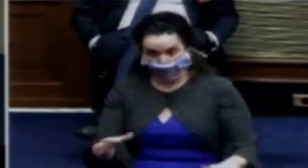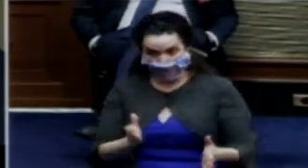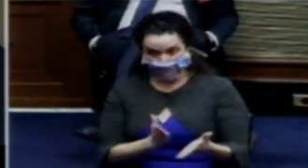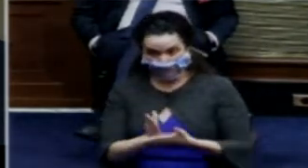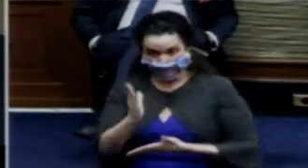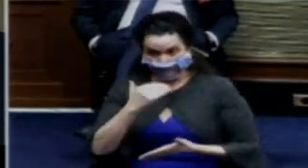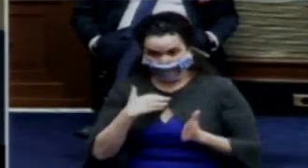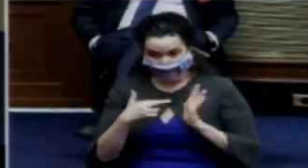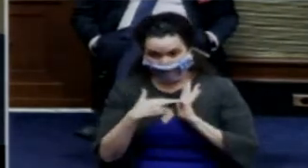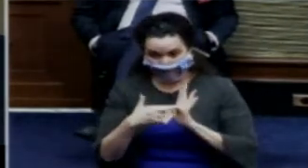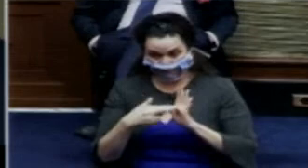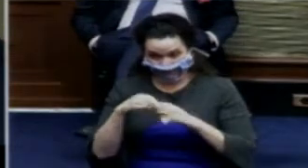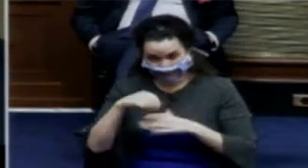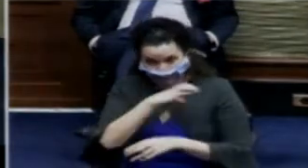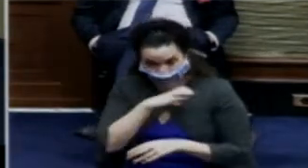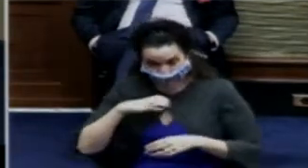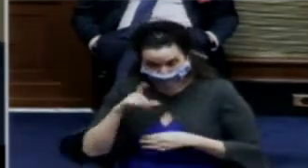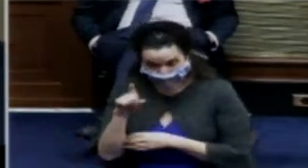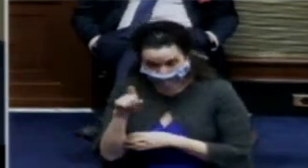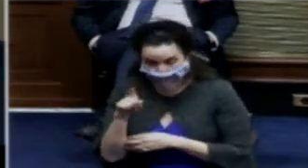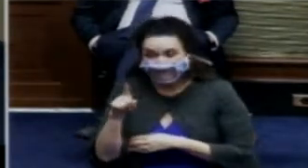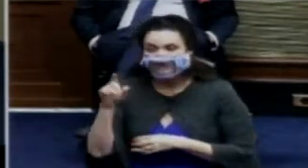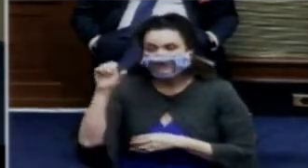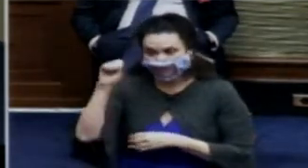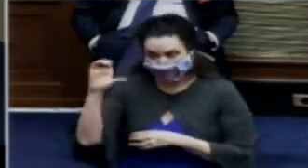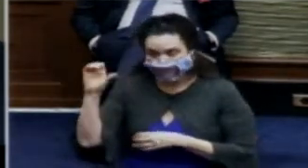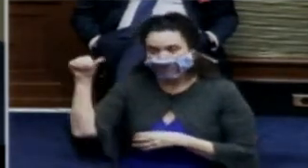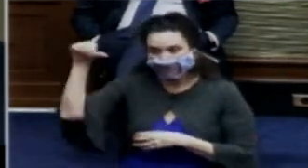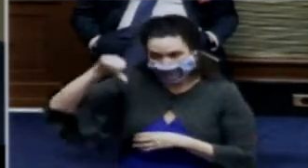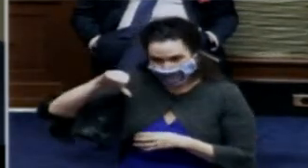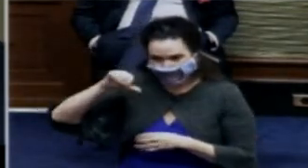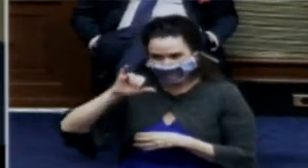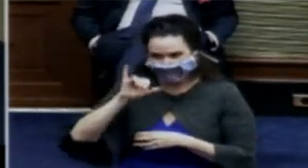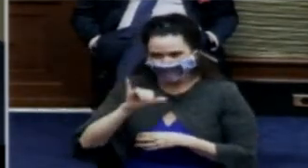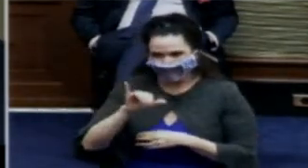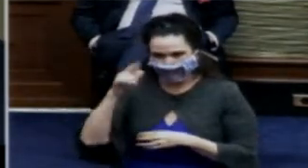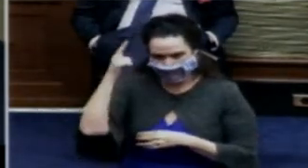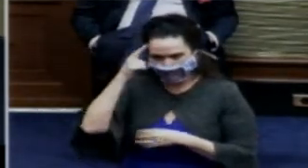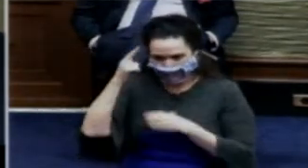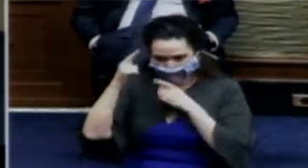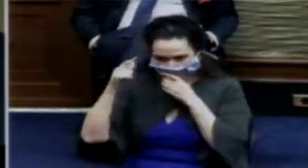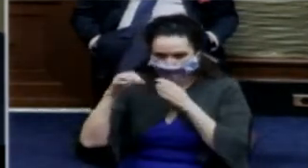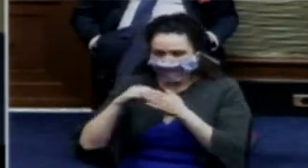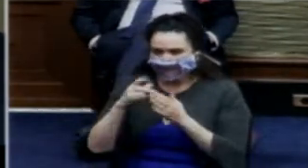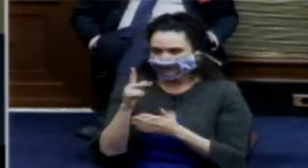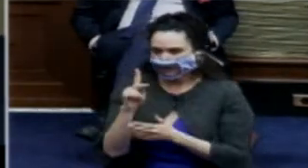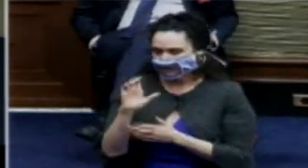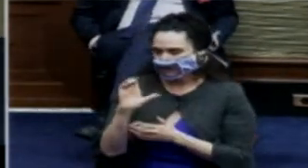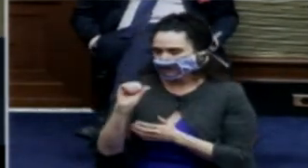Court rejected precisely this logic in a decision called Carrington versus